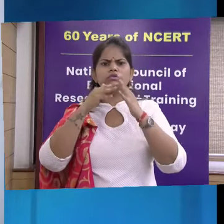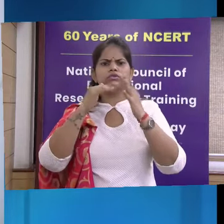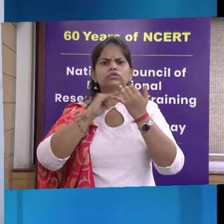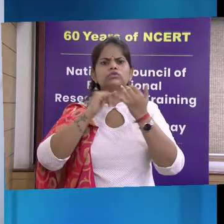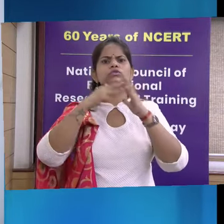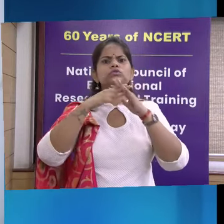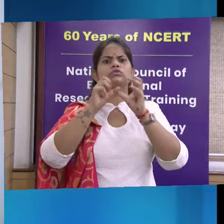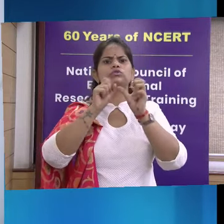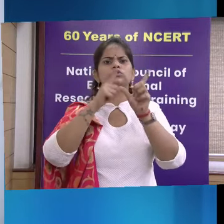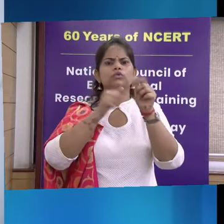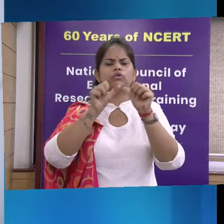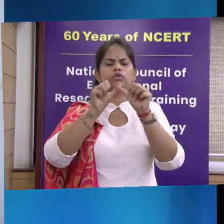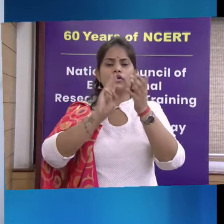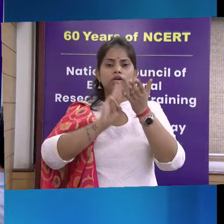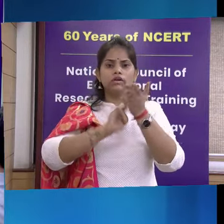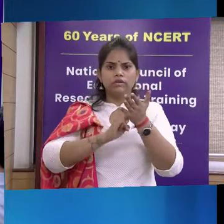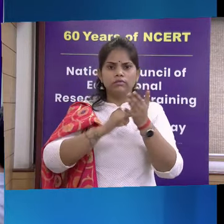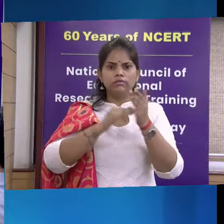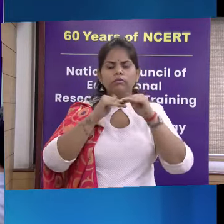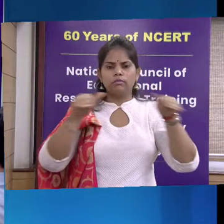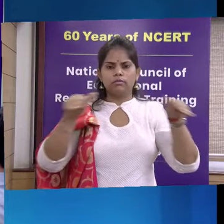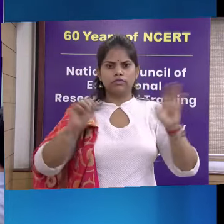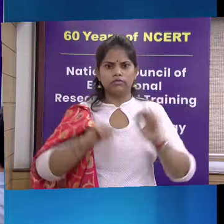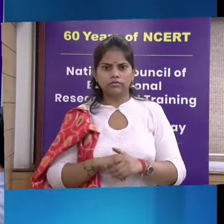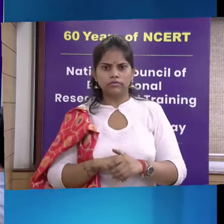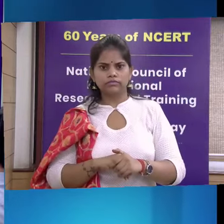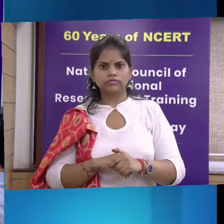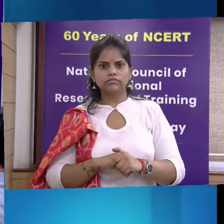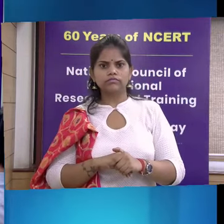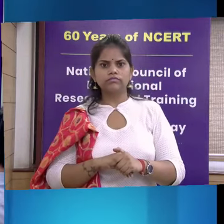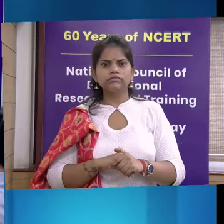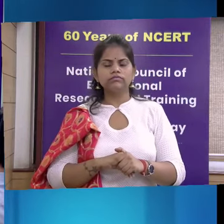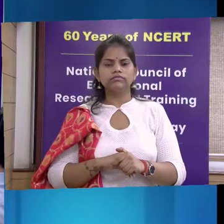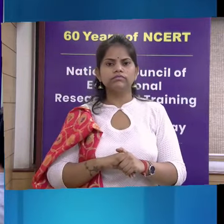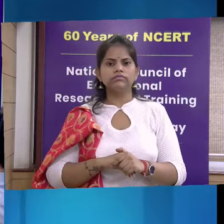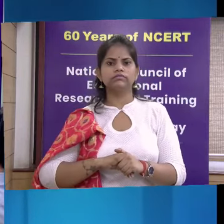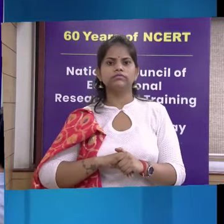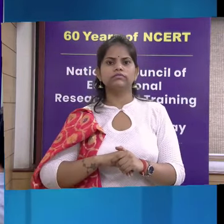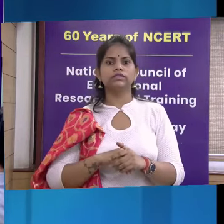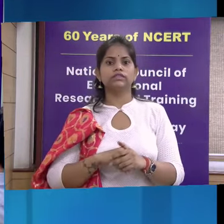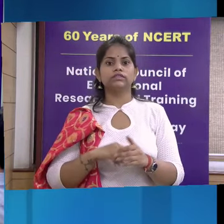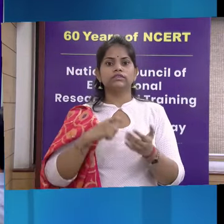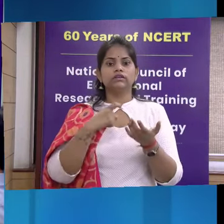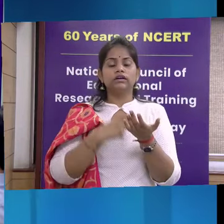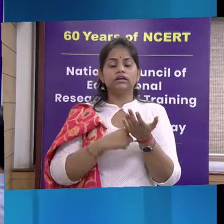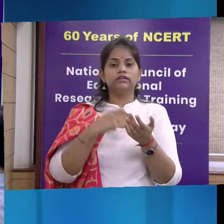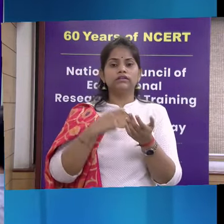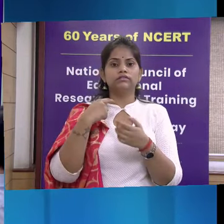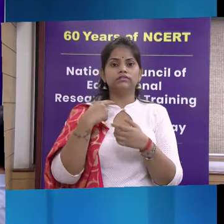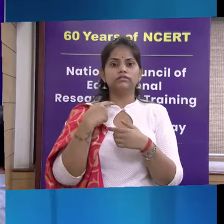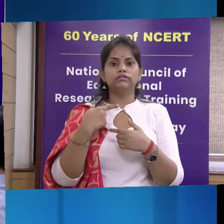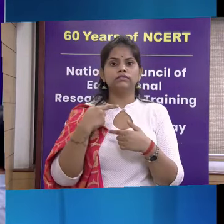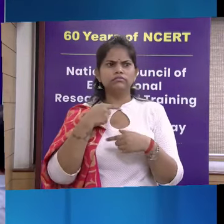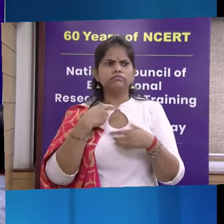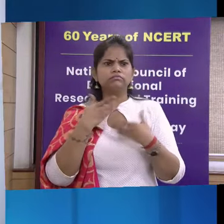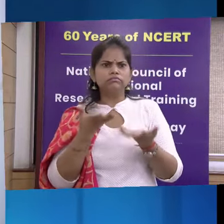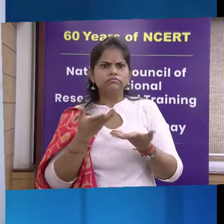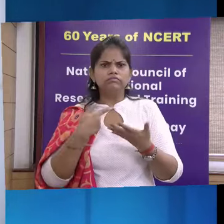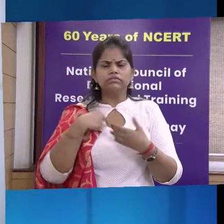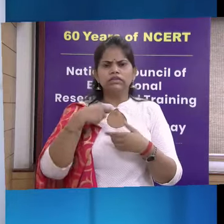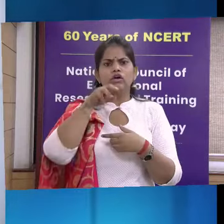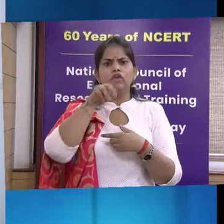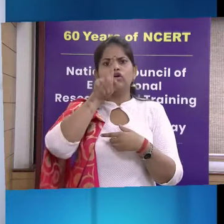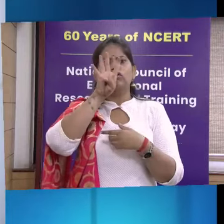is conducting pre-service and in-service training programs. The RIEs have been offering four-year